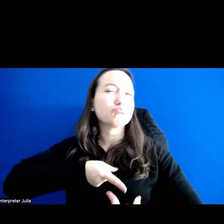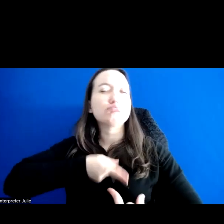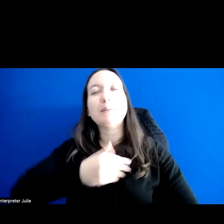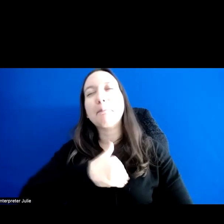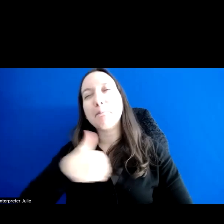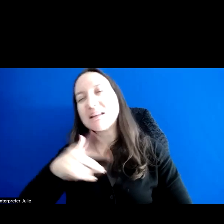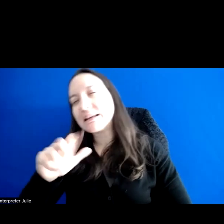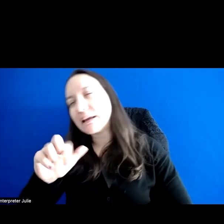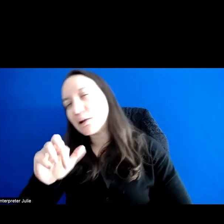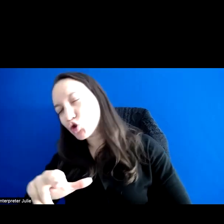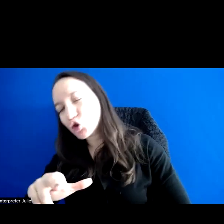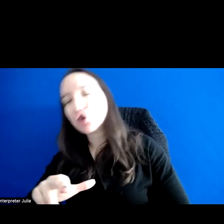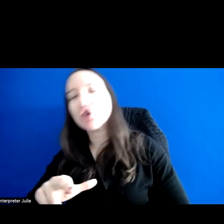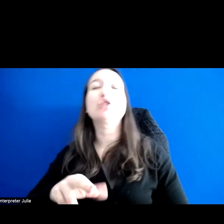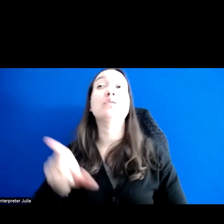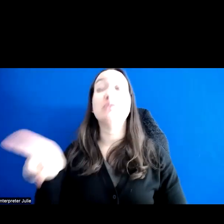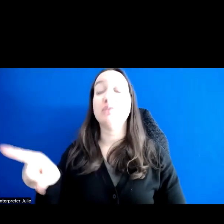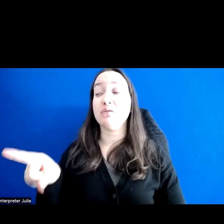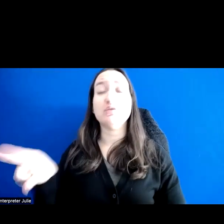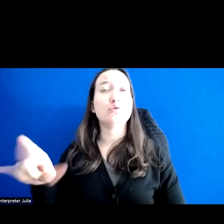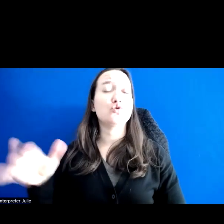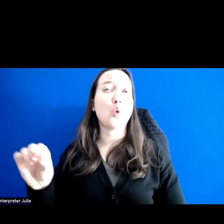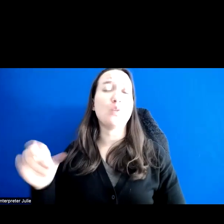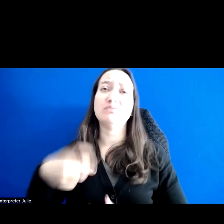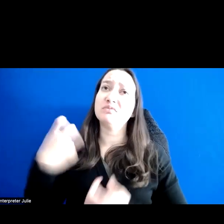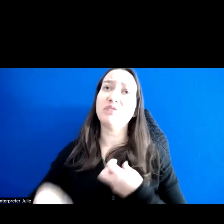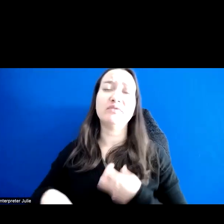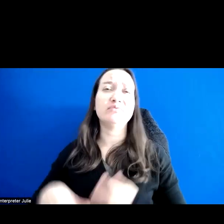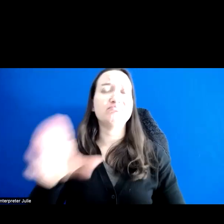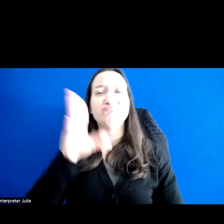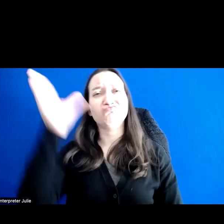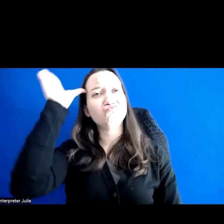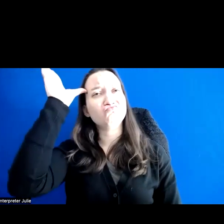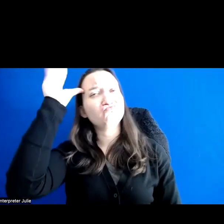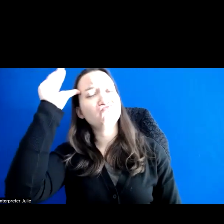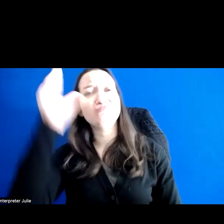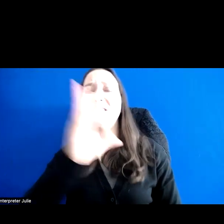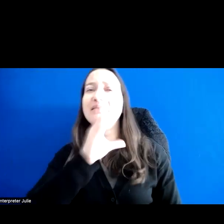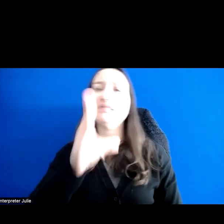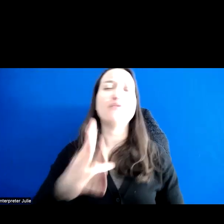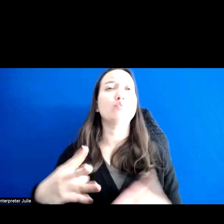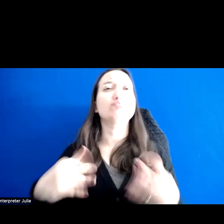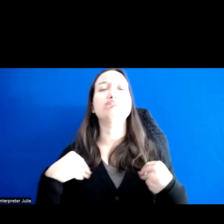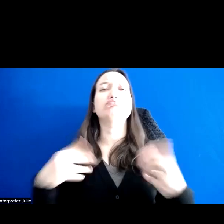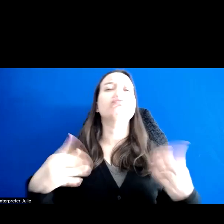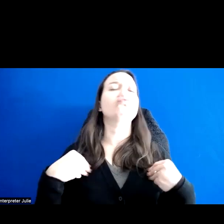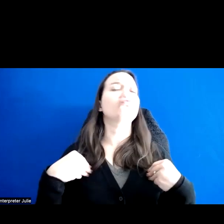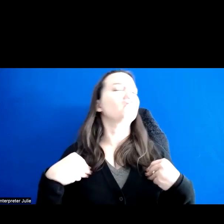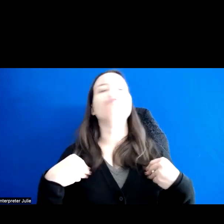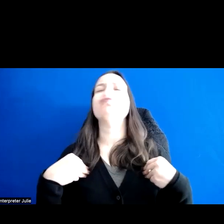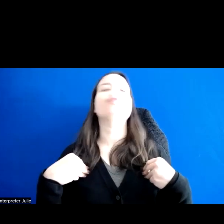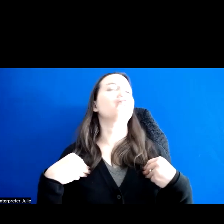experience of breast cancer. Jo had taken a difficult route. She wasn't ever going to take things lying down in this